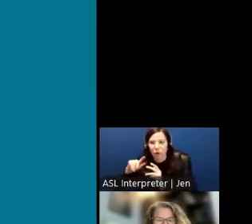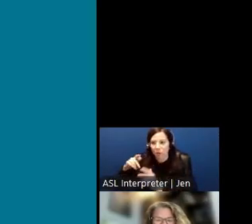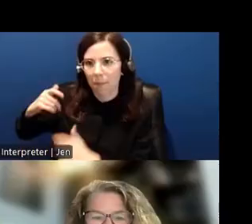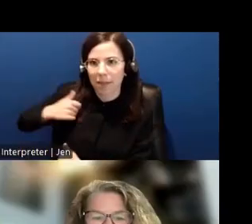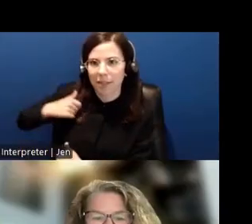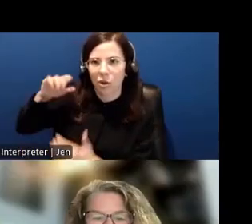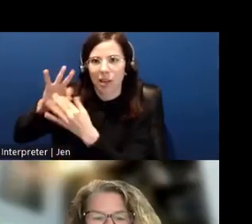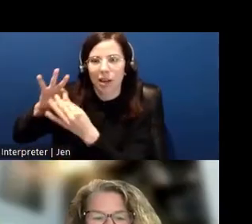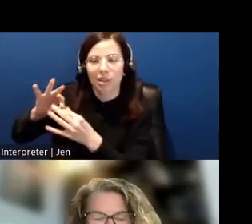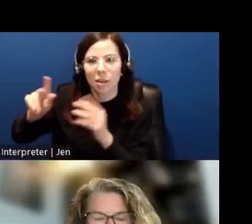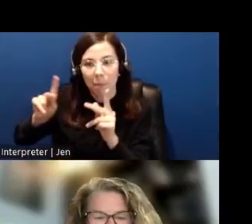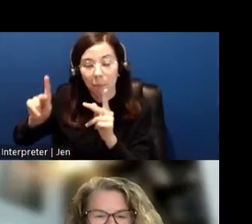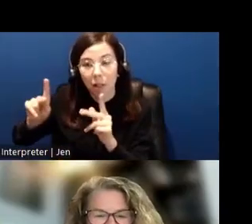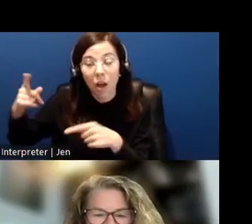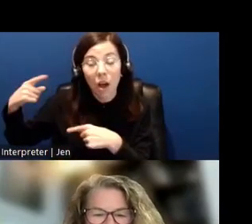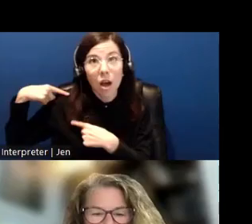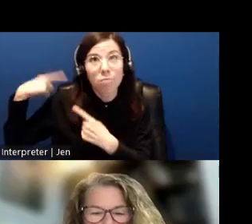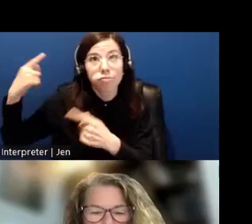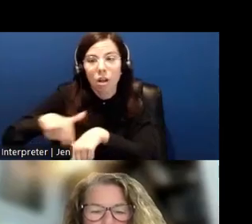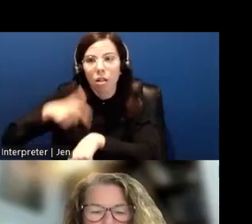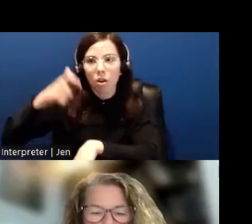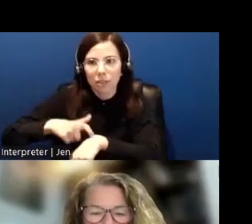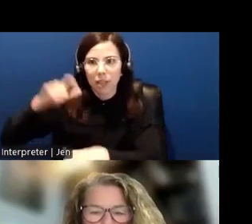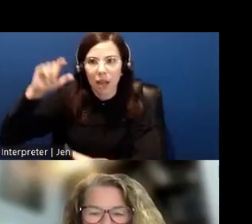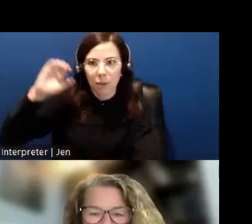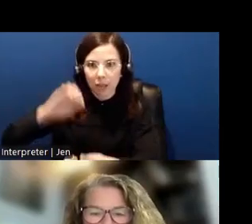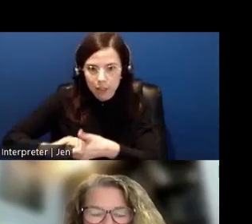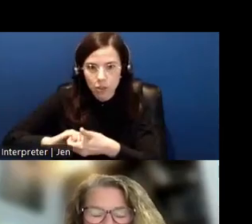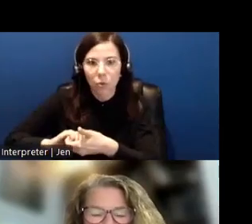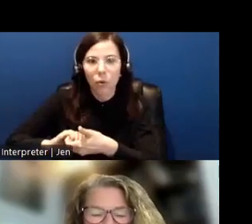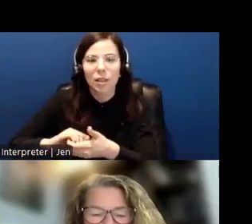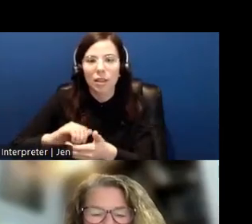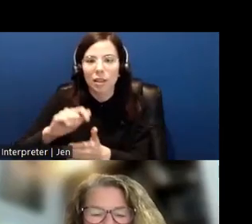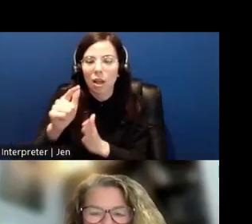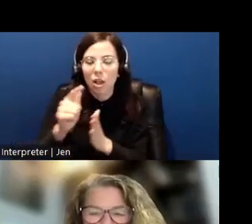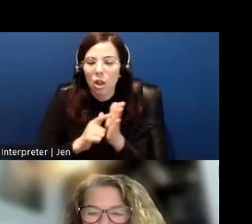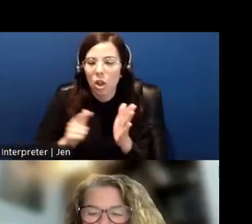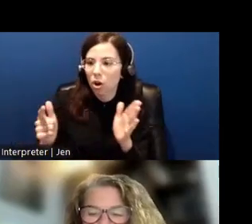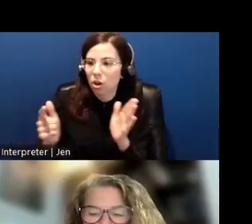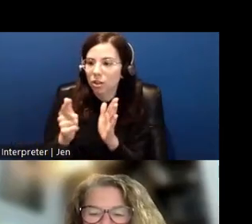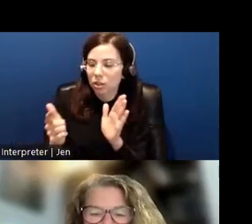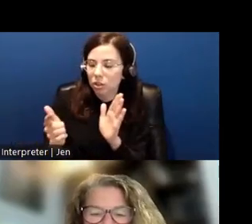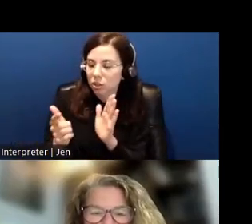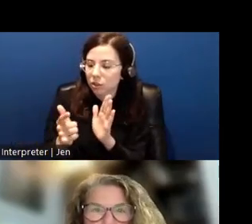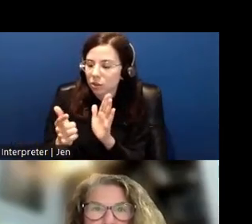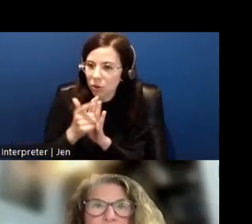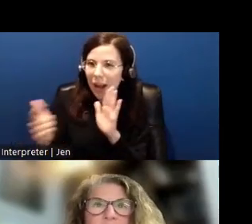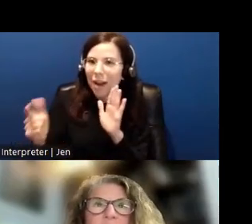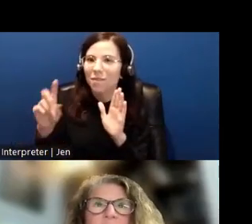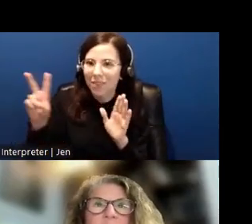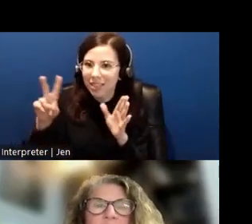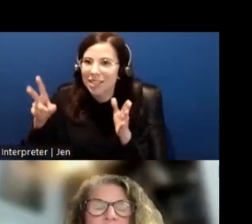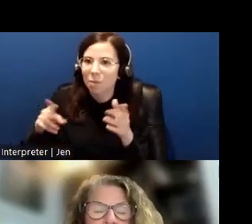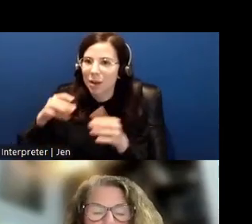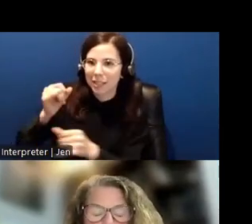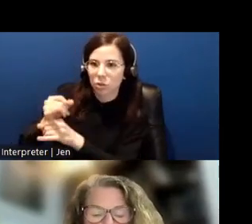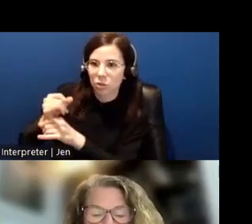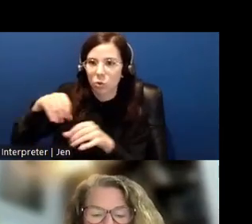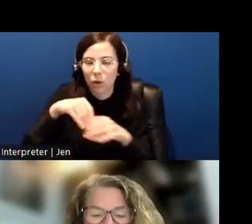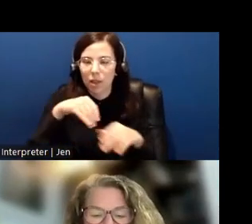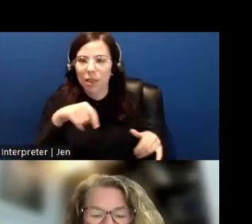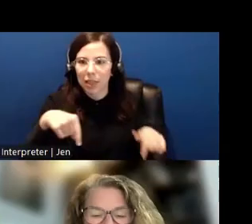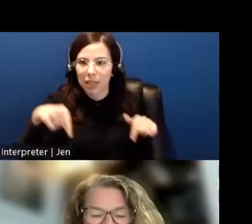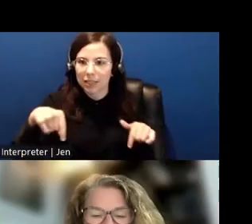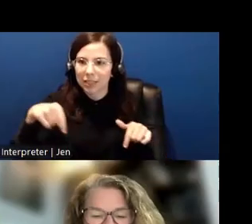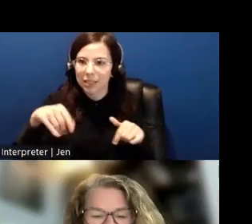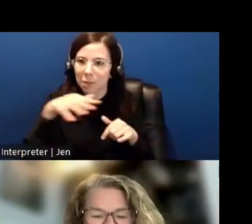a long history of partnership between the National Crime Victim Law Institute and NOVA around this space, with NCVLI